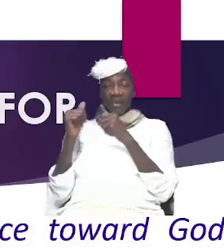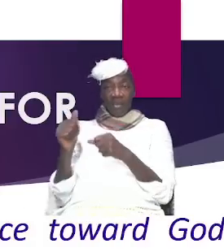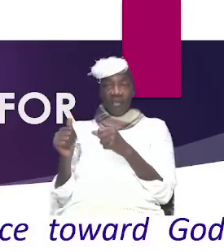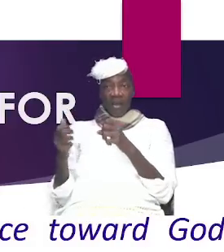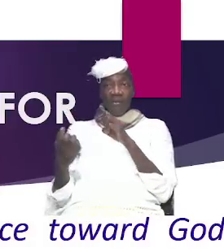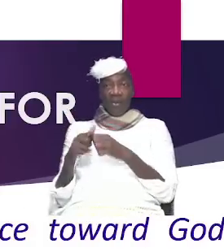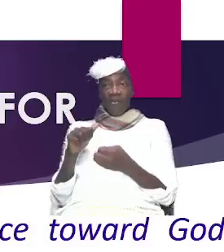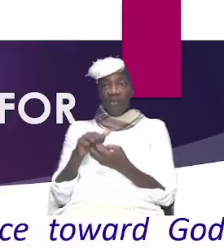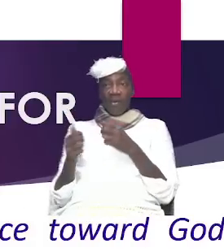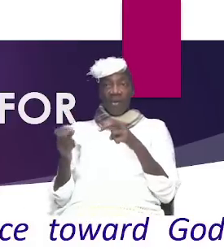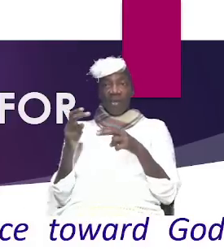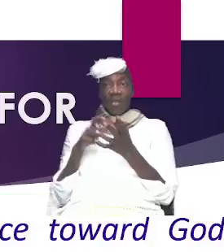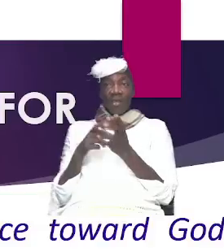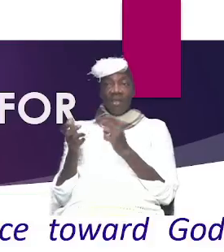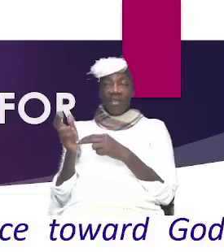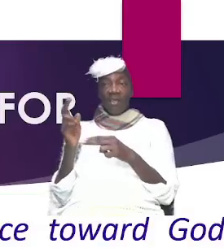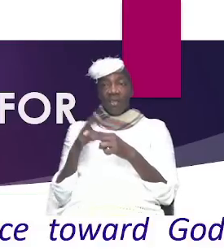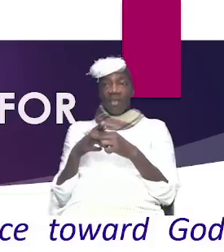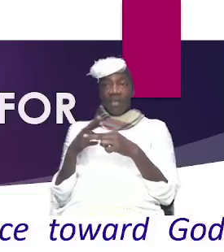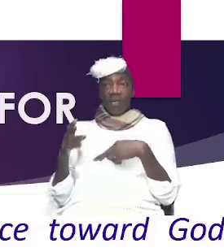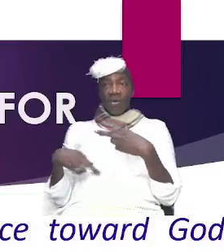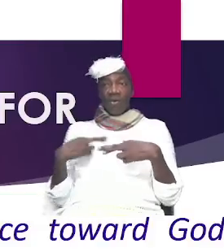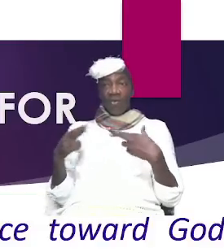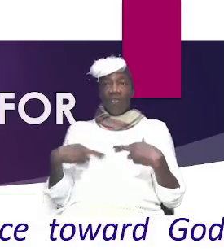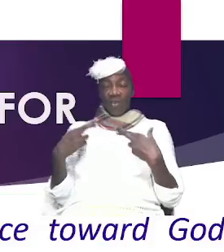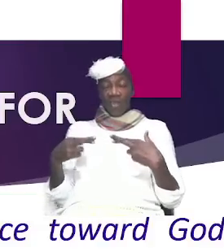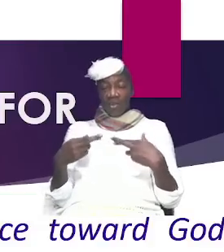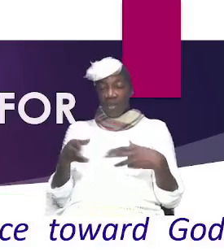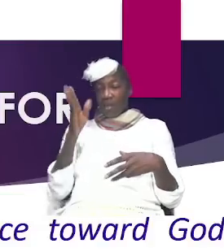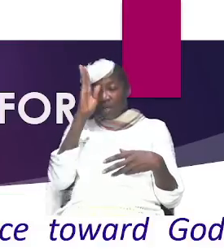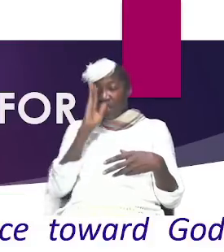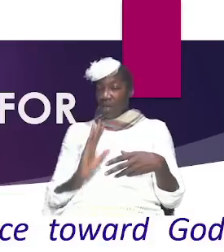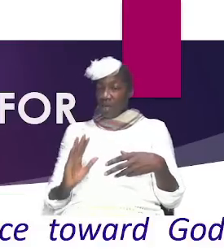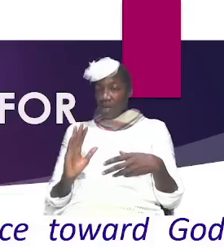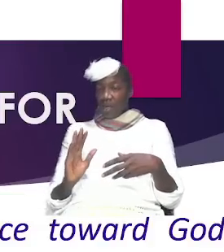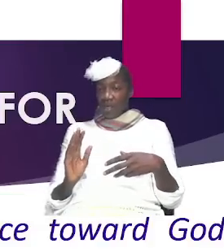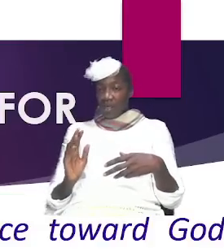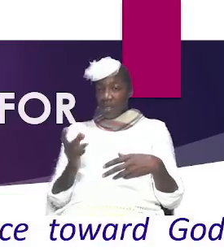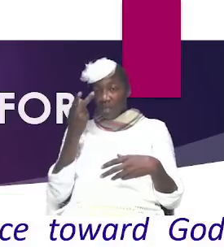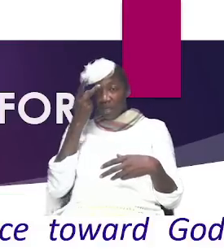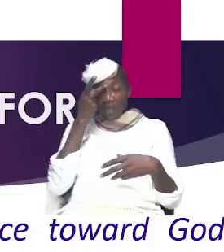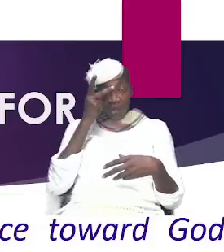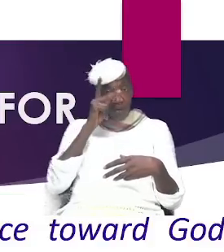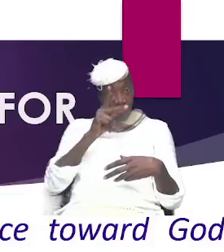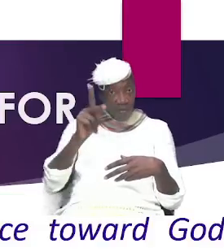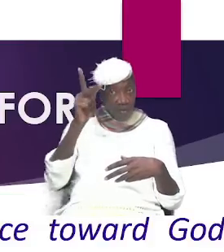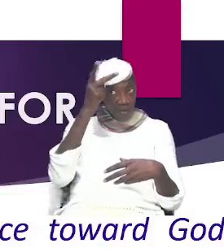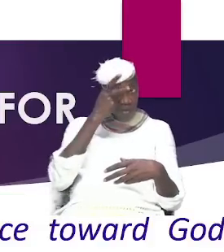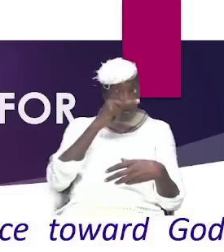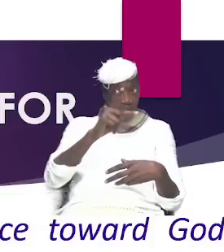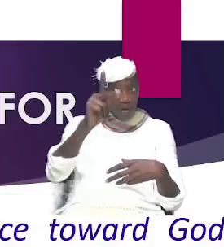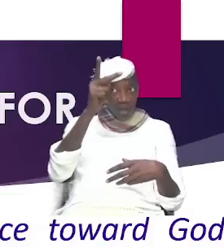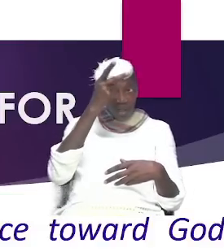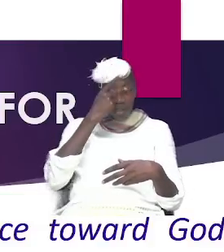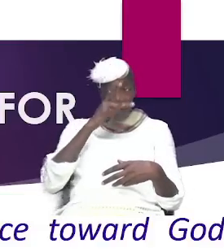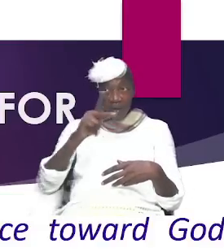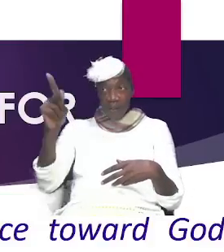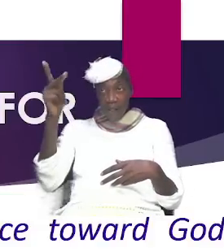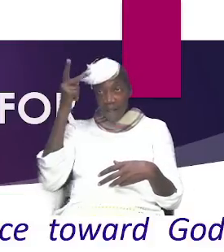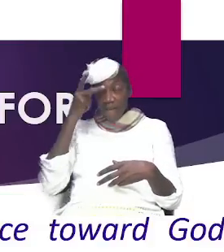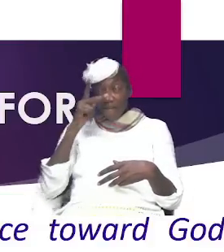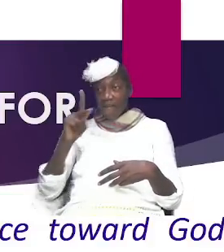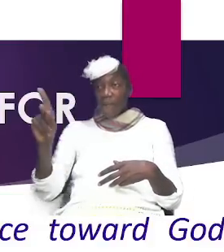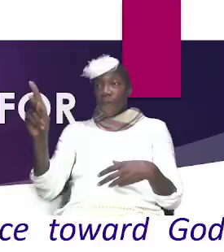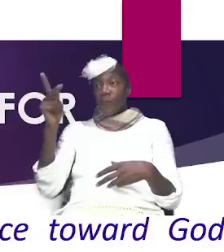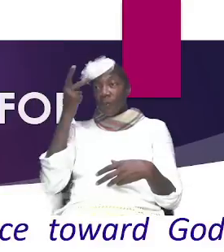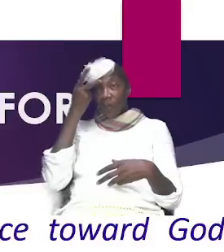in Jesus' name and rejoice and remember this, that God is watching. All right? God